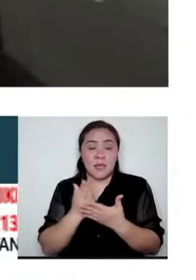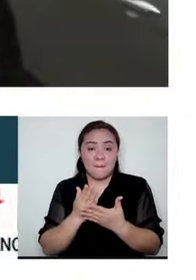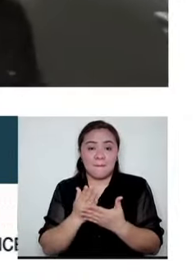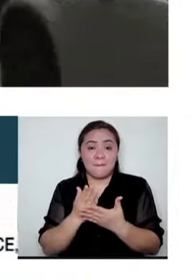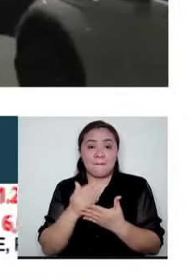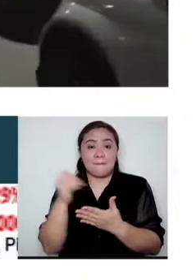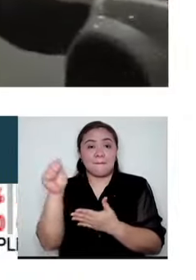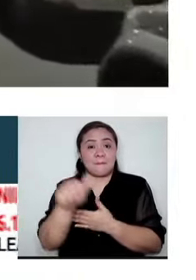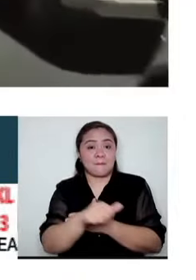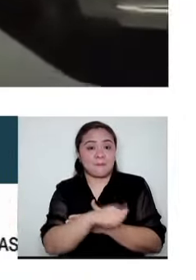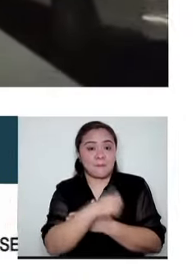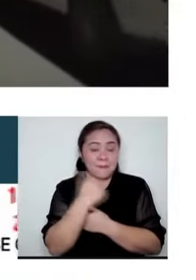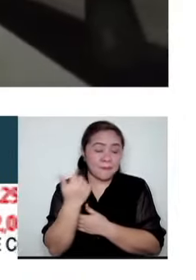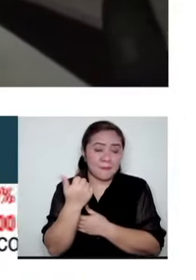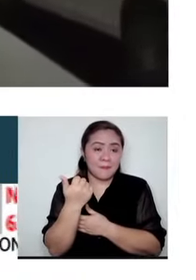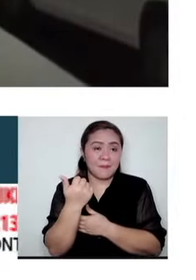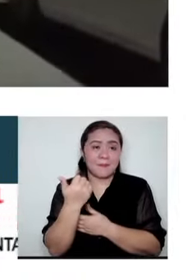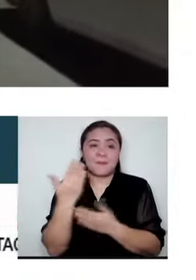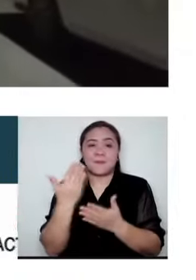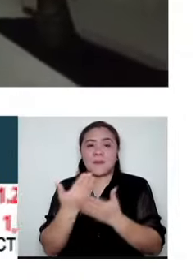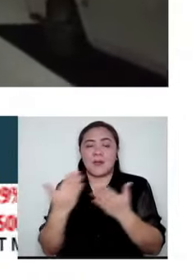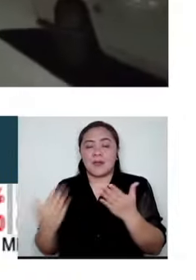other sources probably